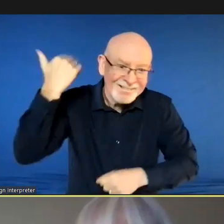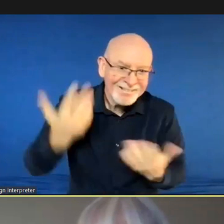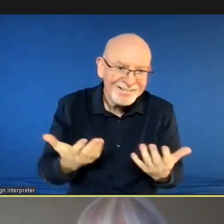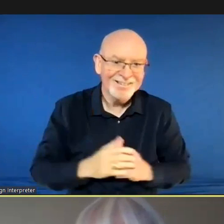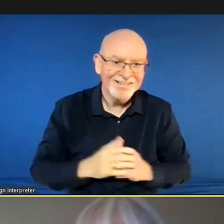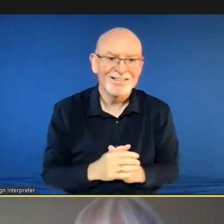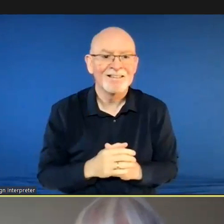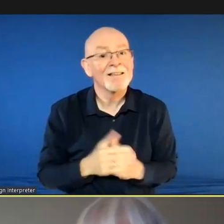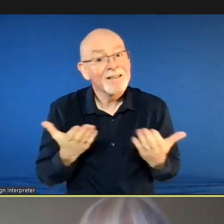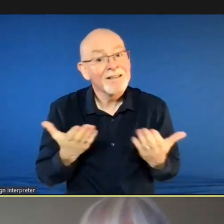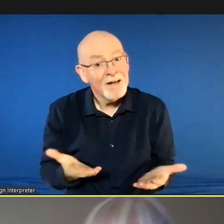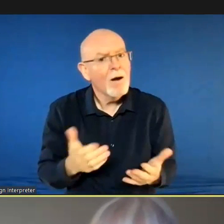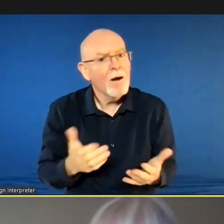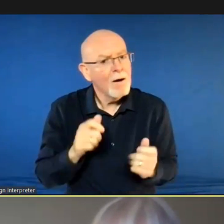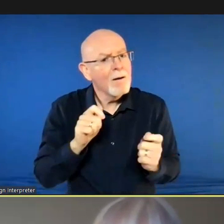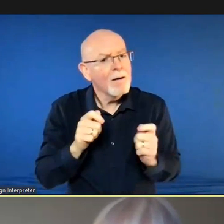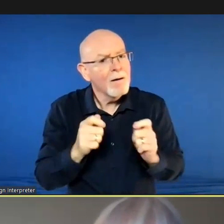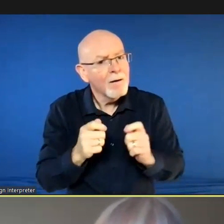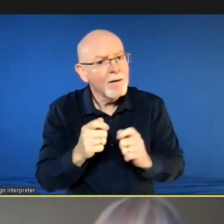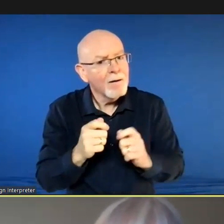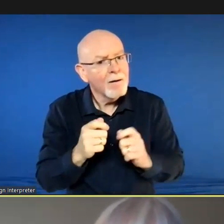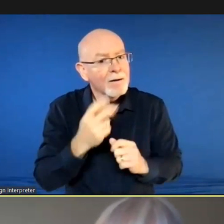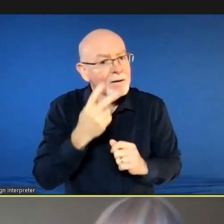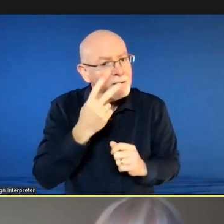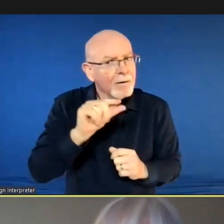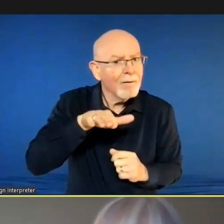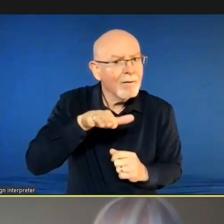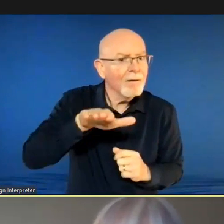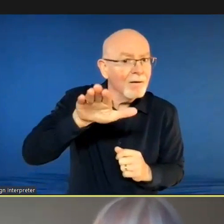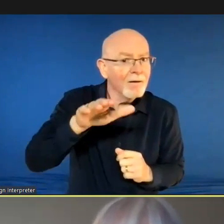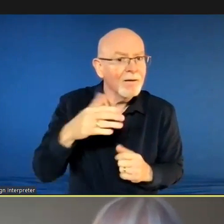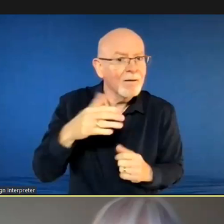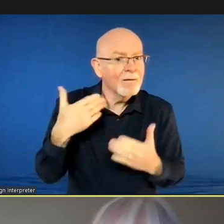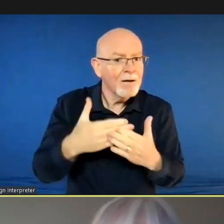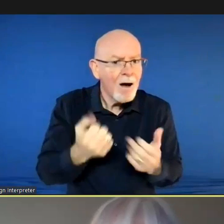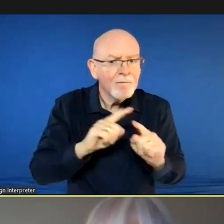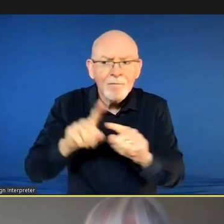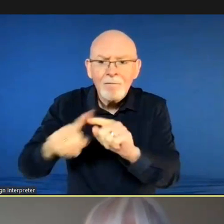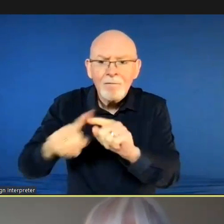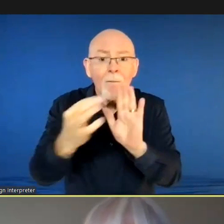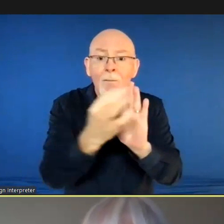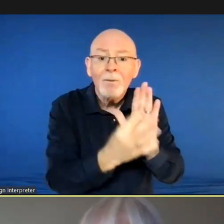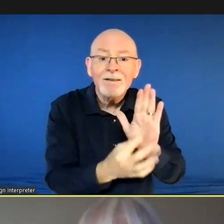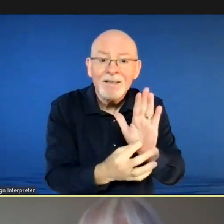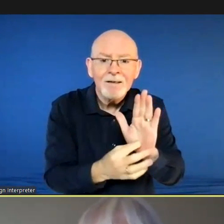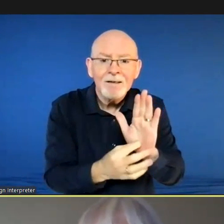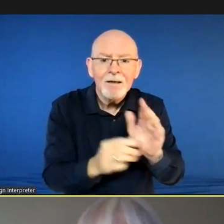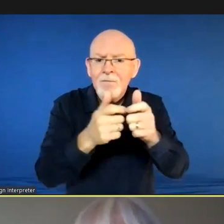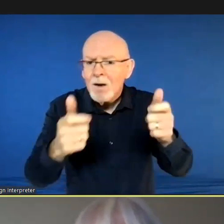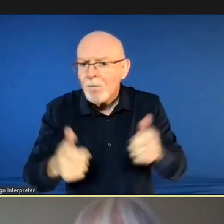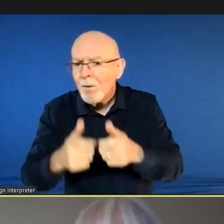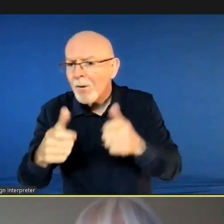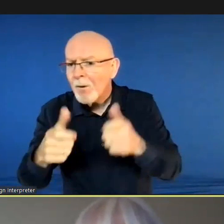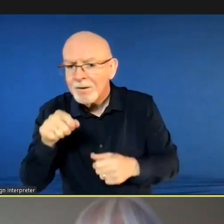on the Rights of Persons with Disabilities and the Millennium and Sustainable Development Goals, which have really helped